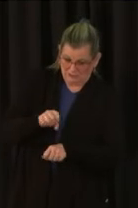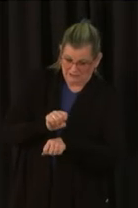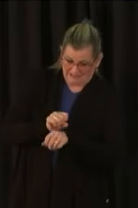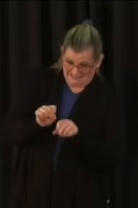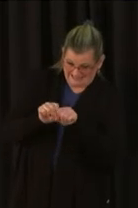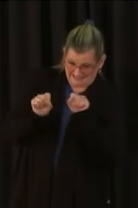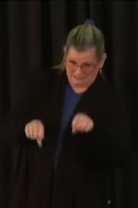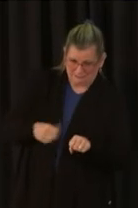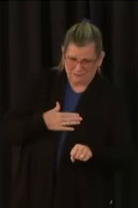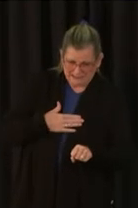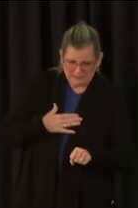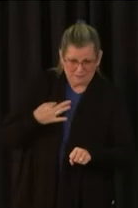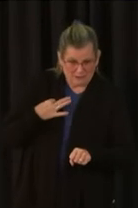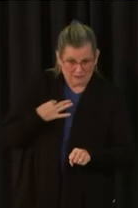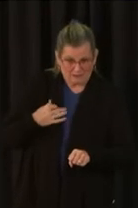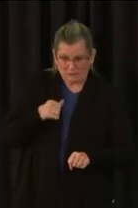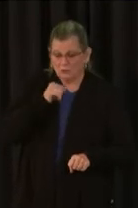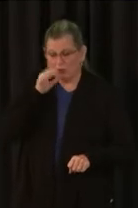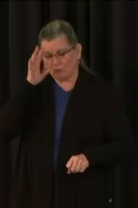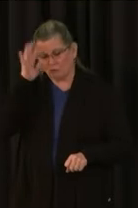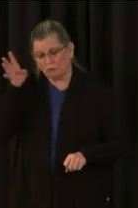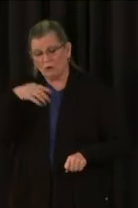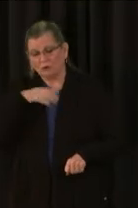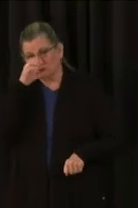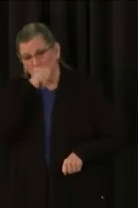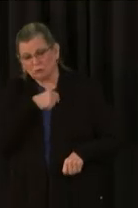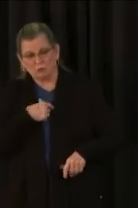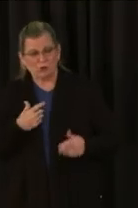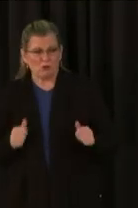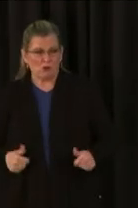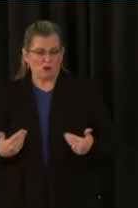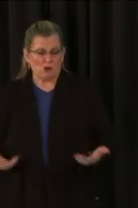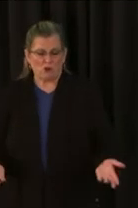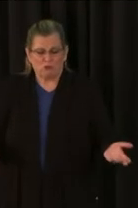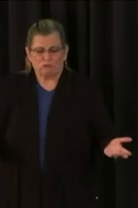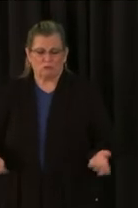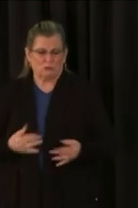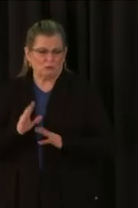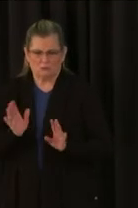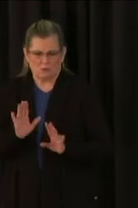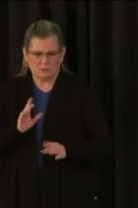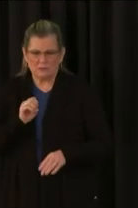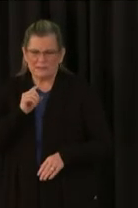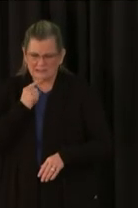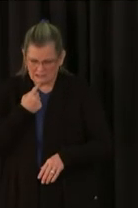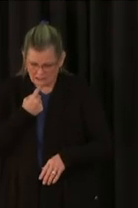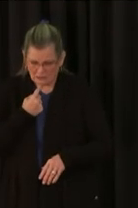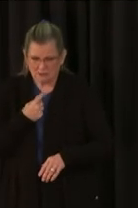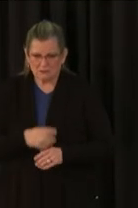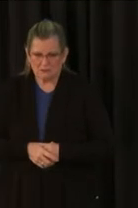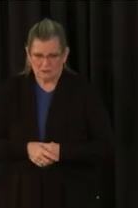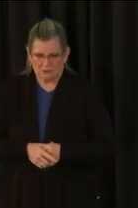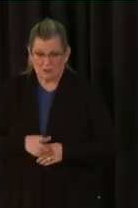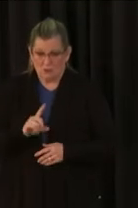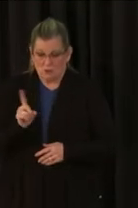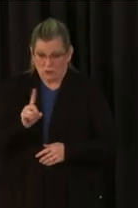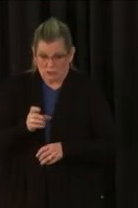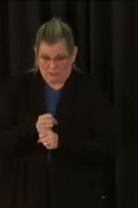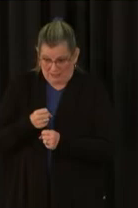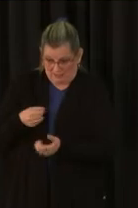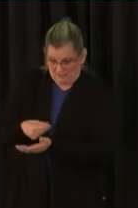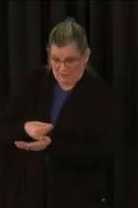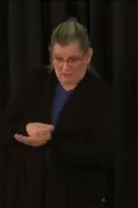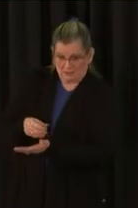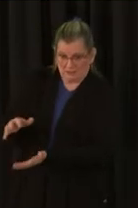any questions about whether or not you're eligible. So we're happy to take those questions. We do try to think through as many scenarios as we